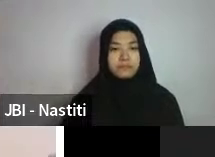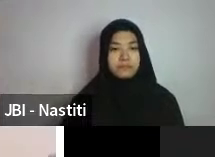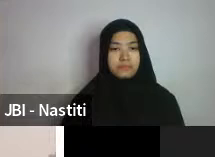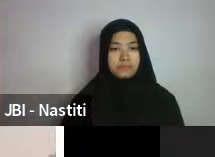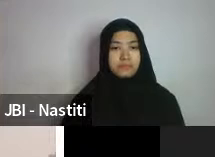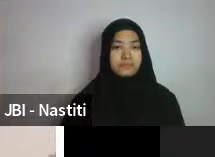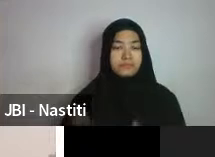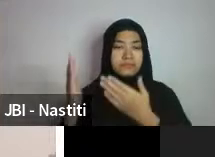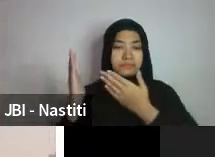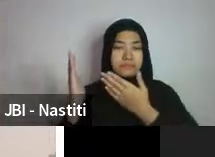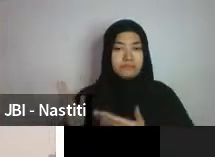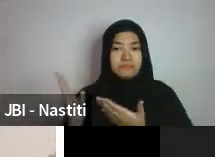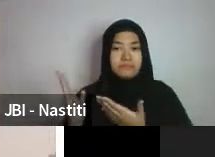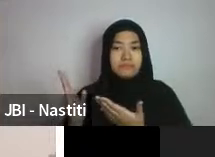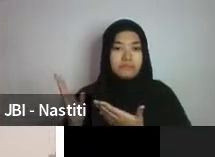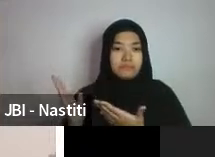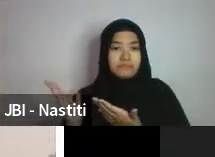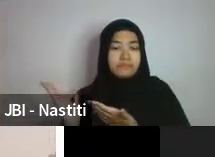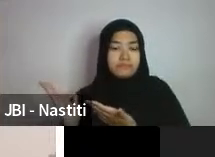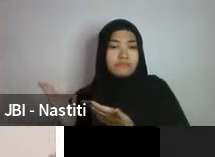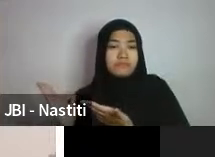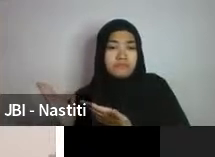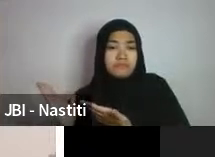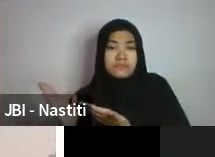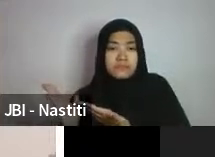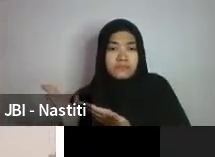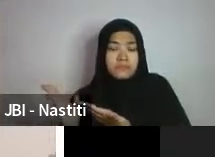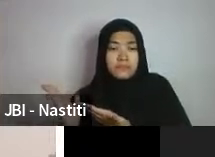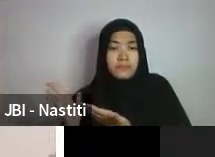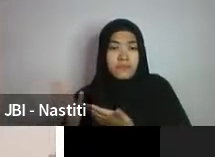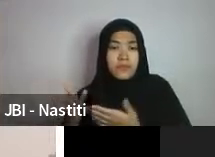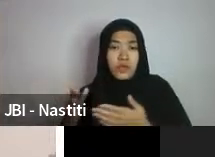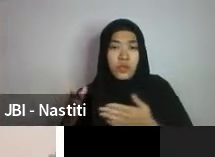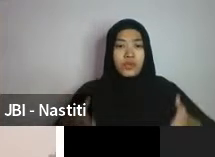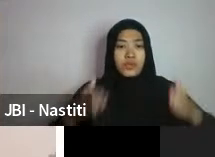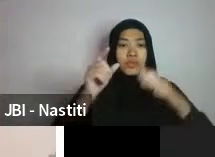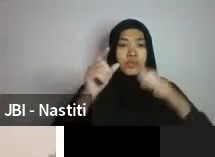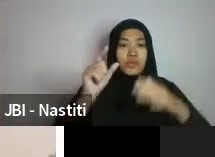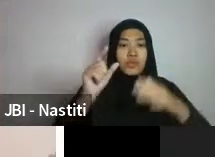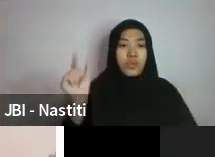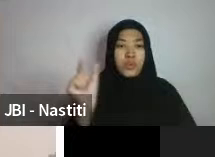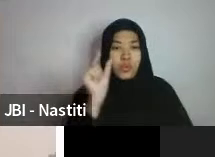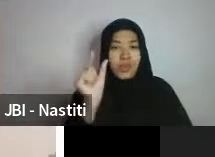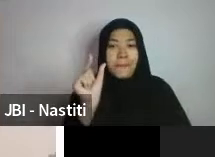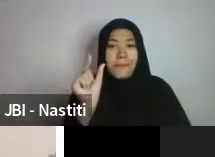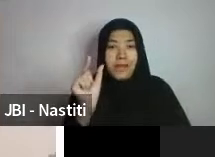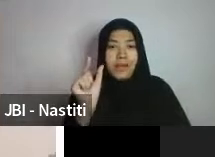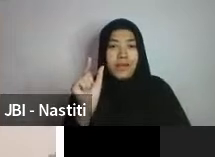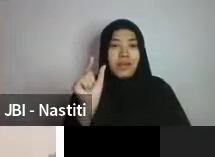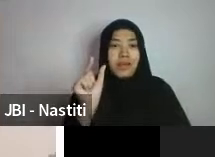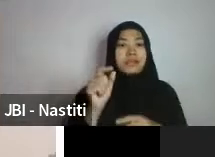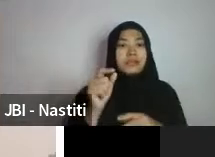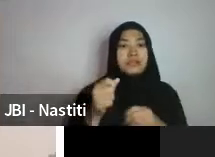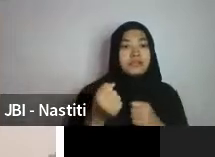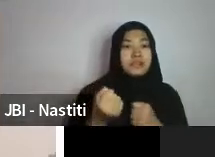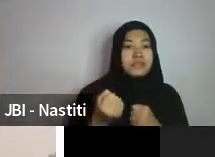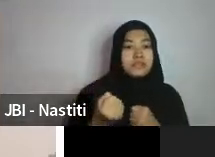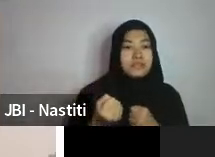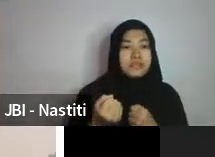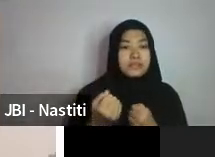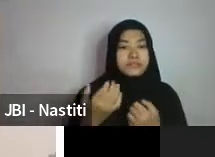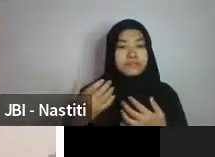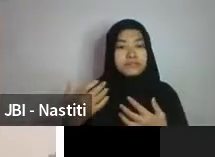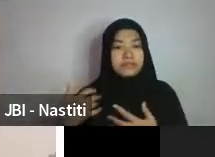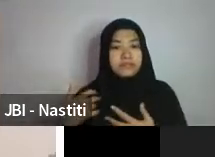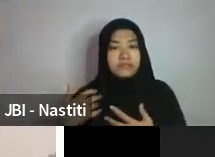building. Every Sunday there was gamelan playing. They were set up as agricultural colonies. The idea was